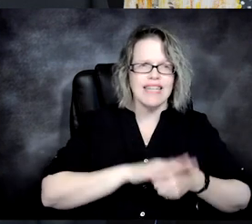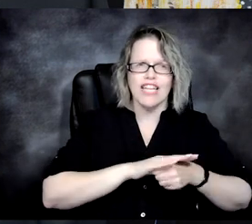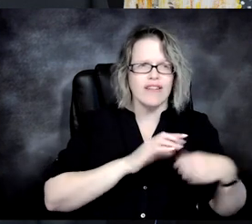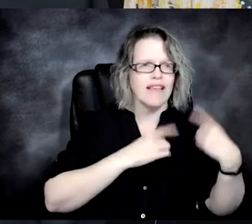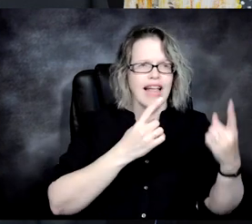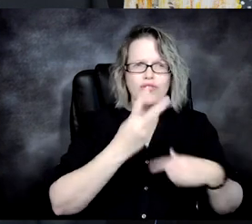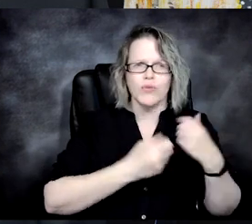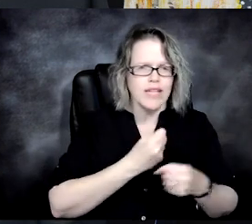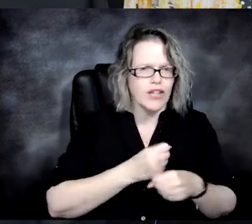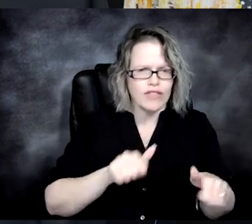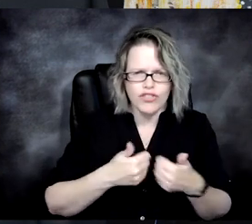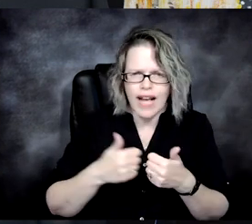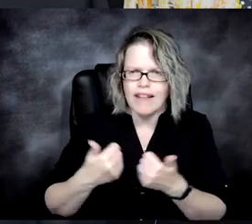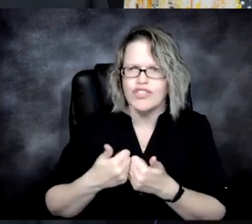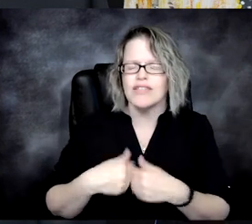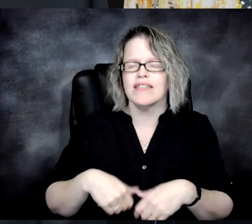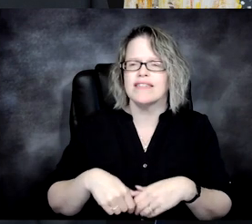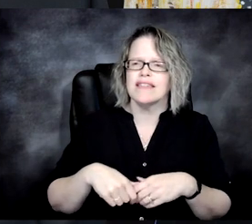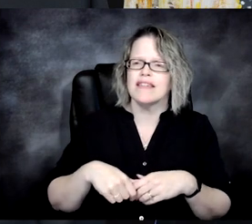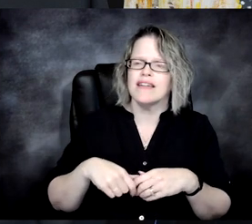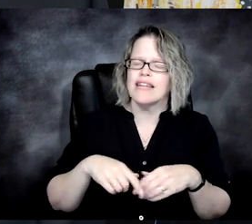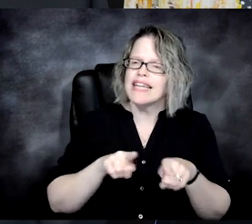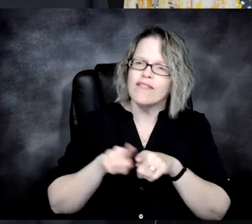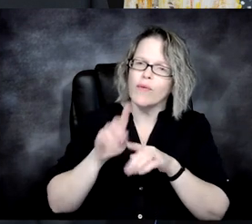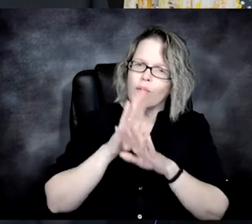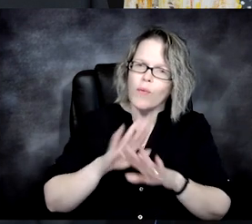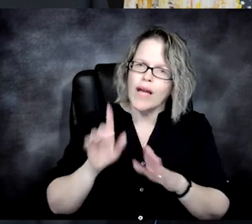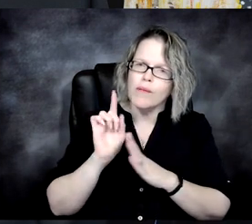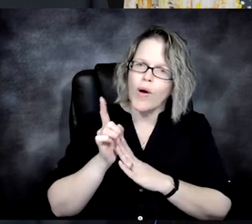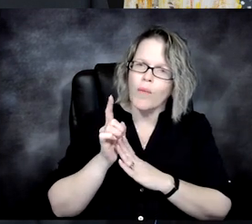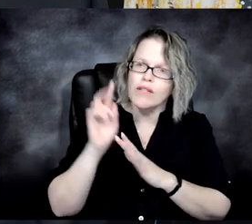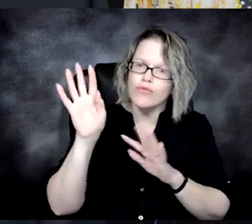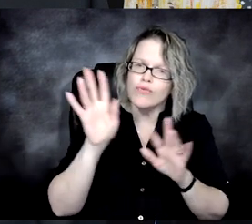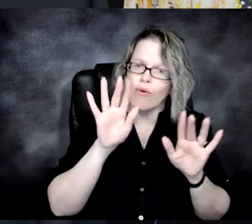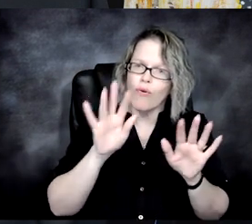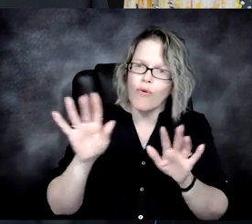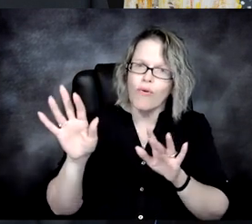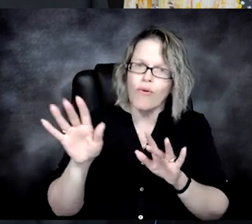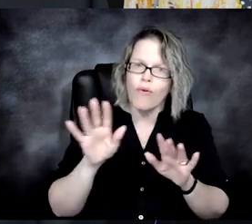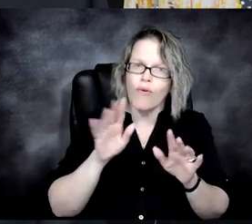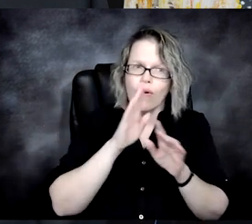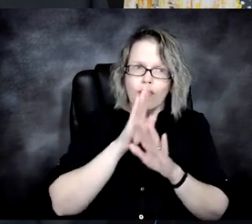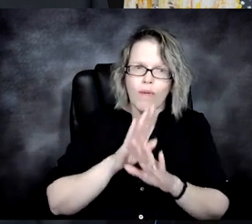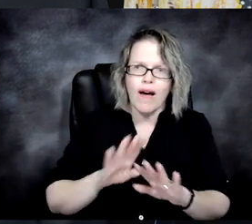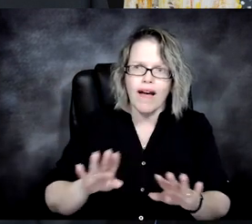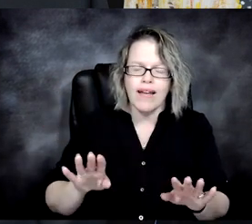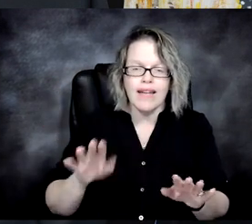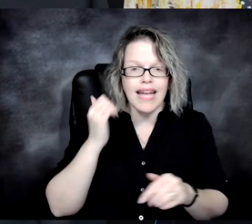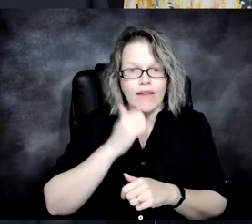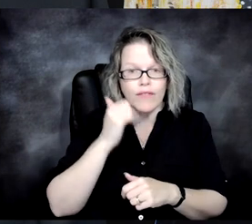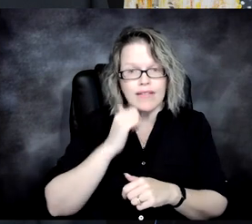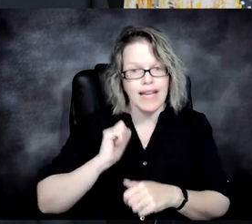and the challenges, even in the quietest of moments when the snow falls and you don't hear very much, every day this staff was coming